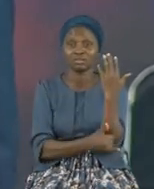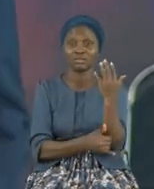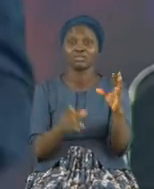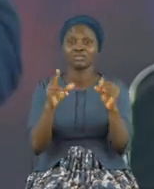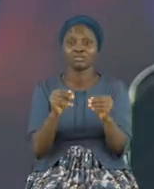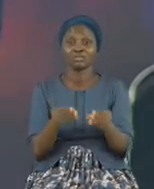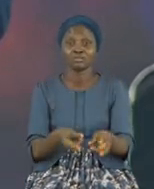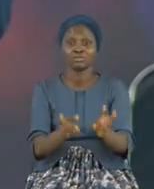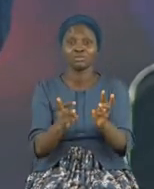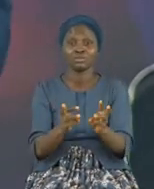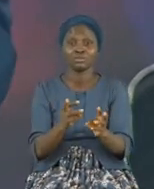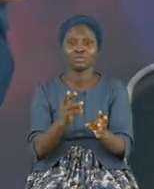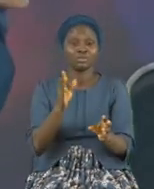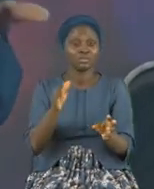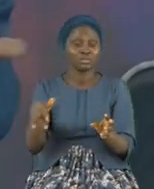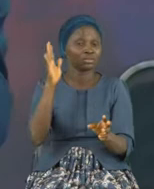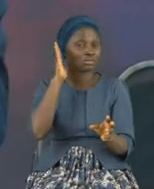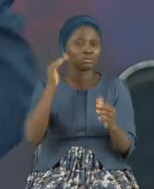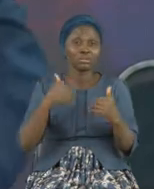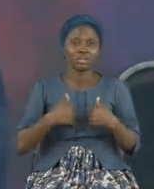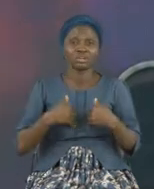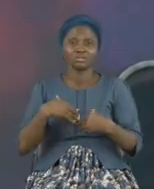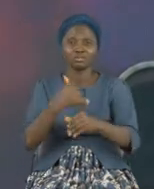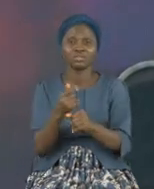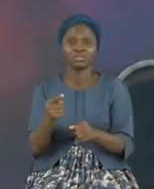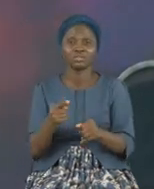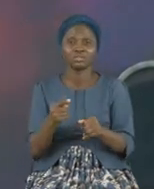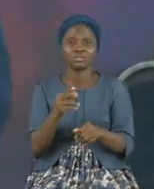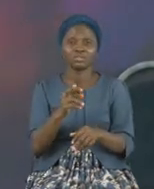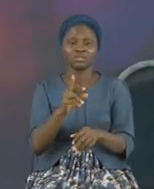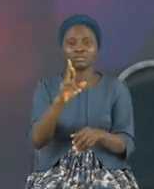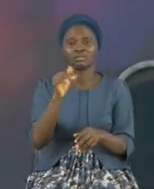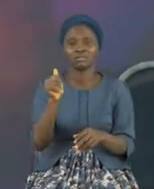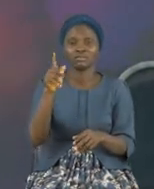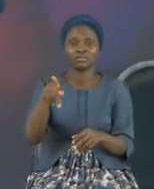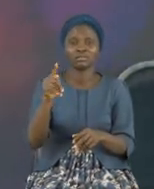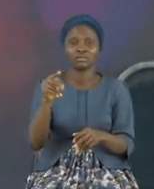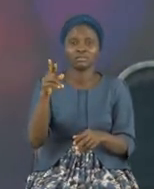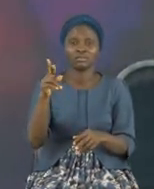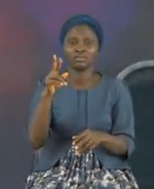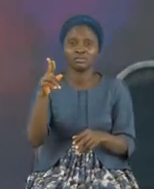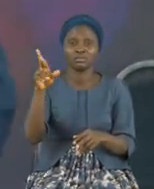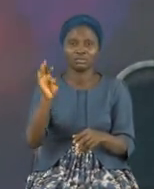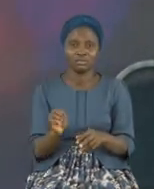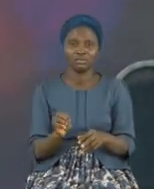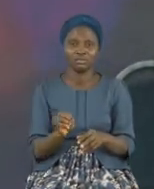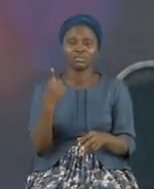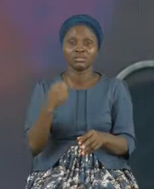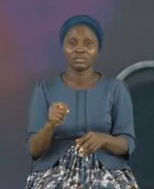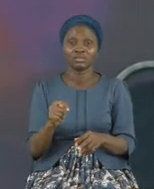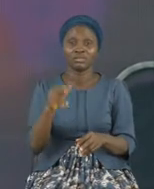the rapture. The rapture was not for him. The rapture was not for the people of